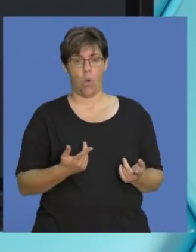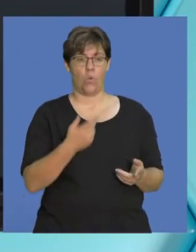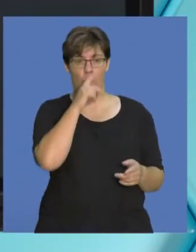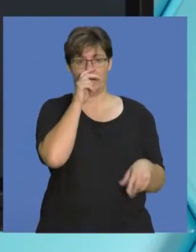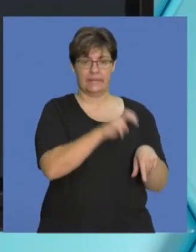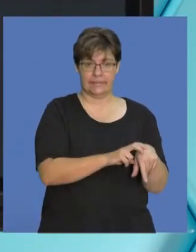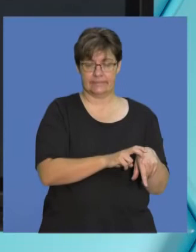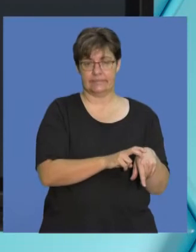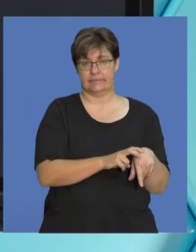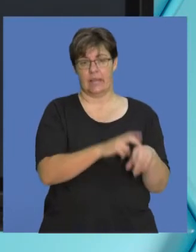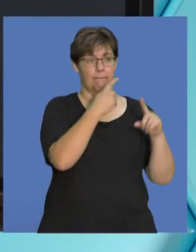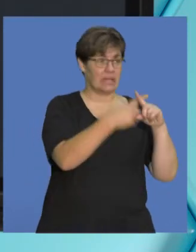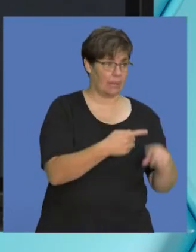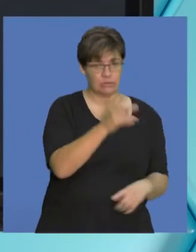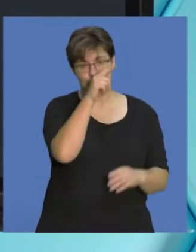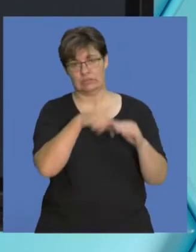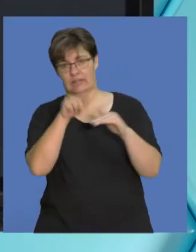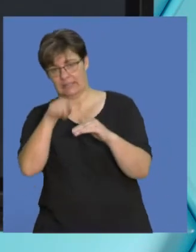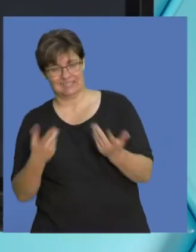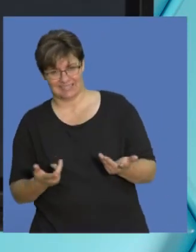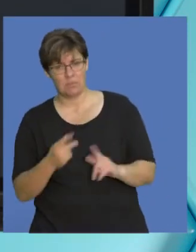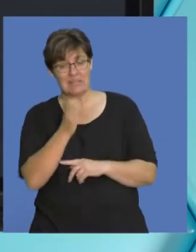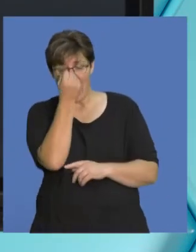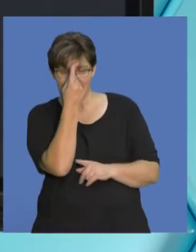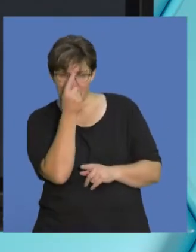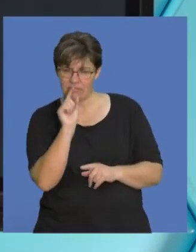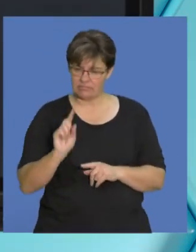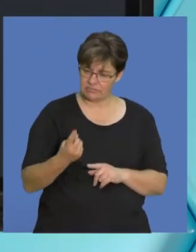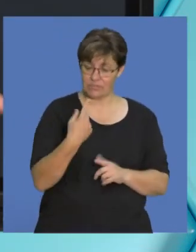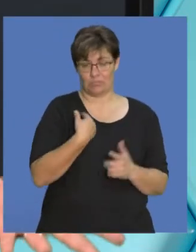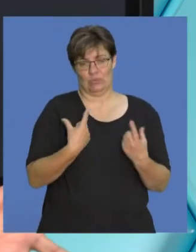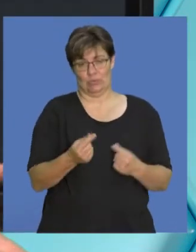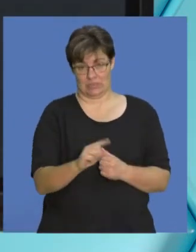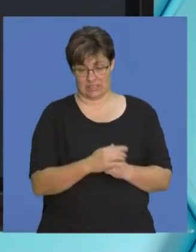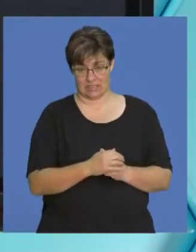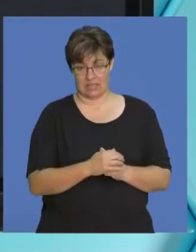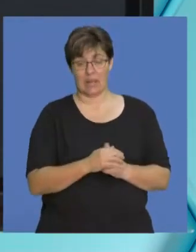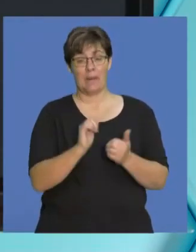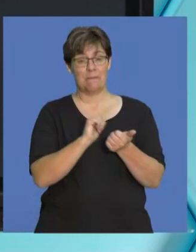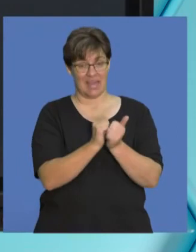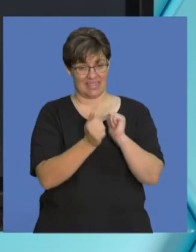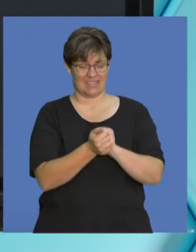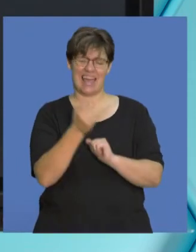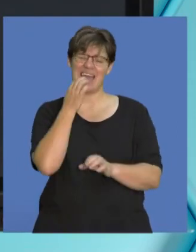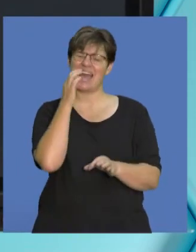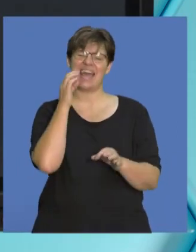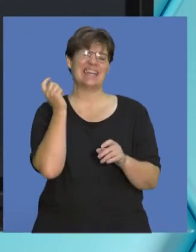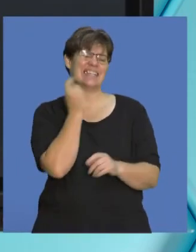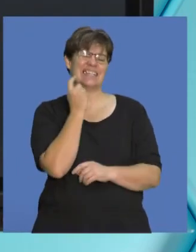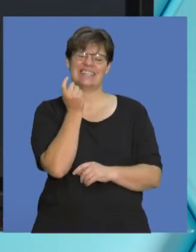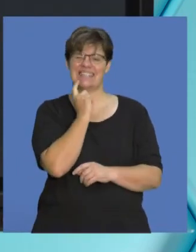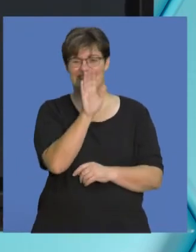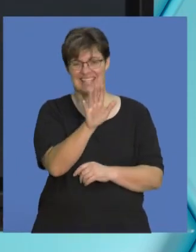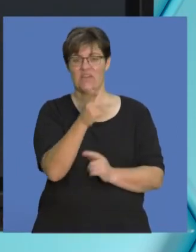multiplying, we divide. So just make sure that you understand exactly what you are doing, guys. Trust me, guys, math is very easy as